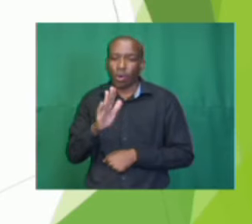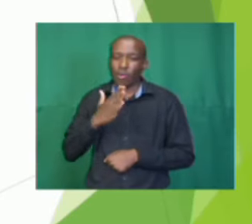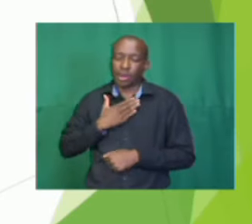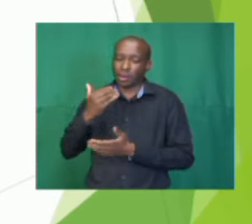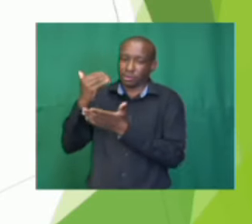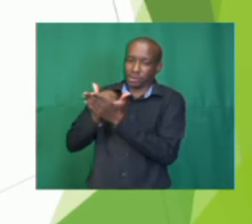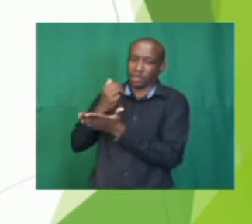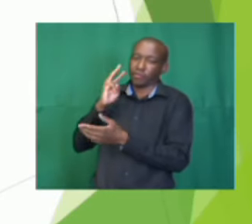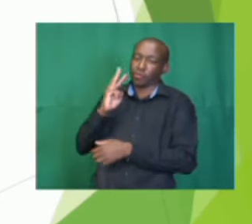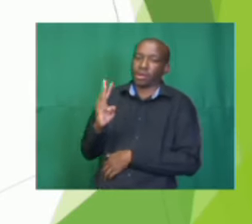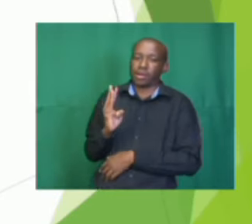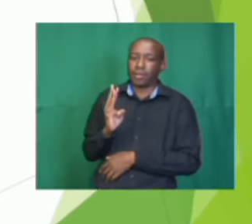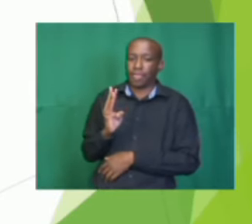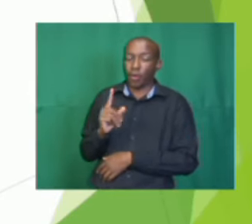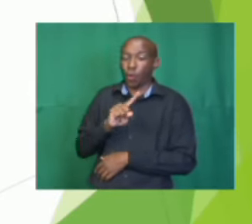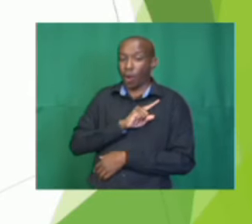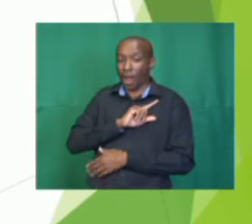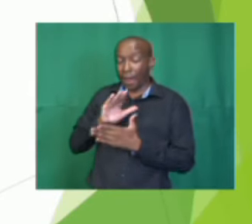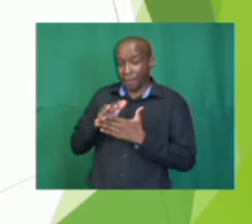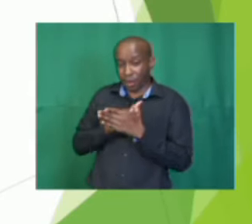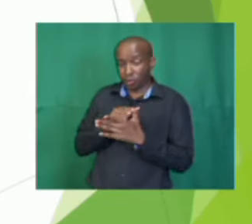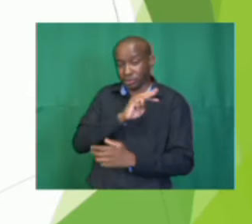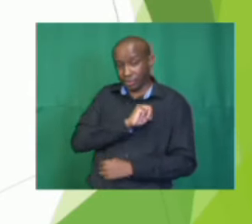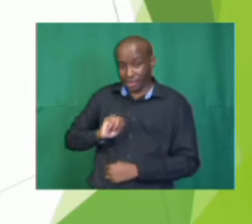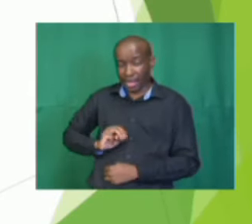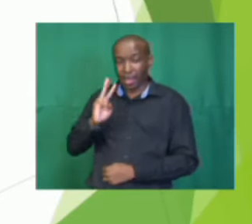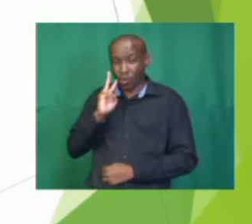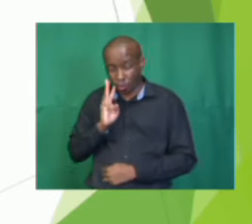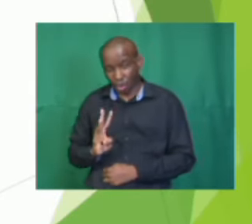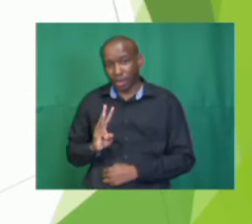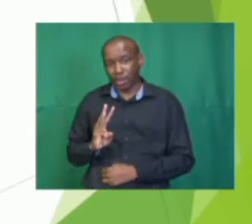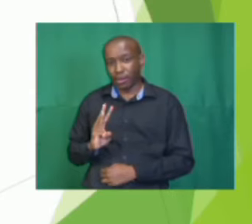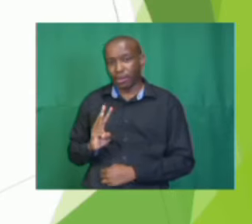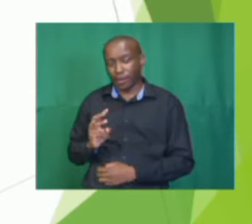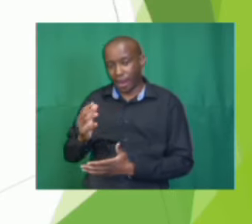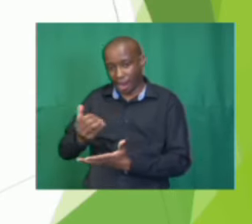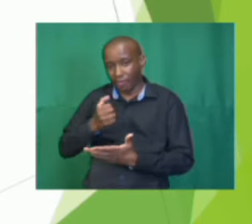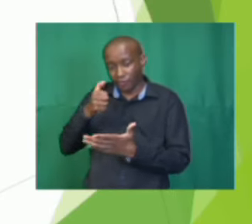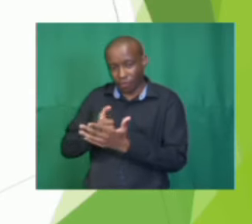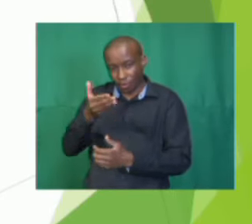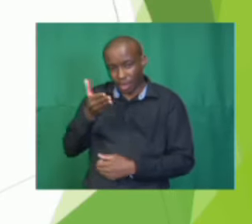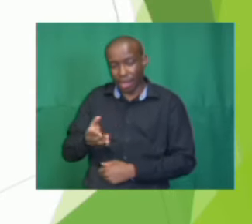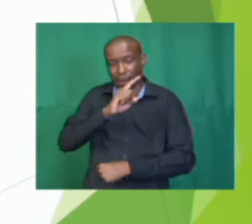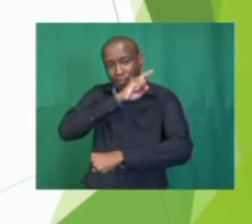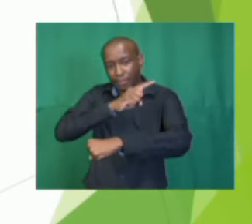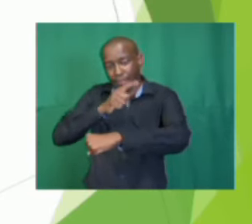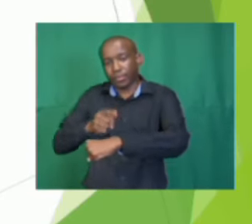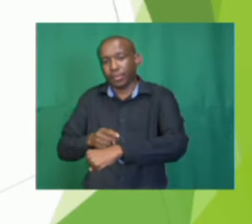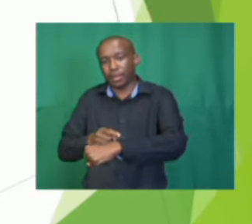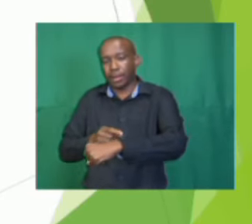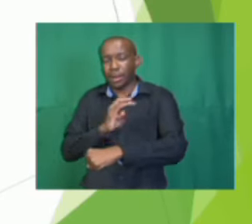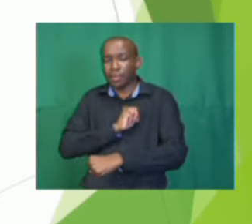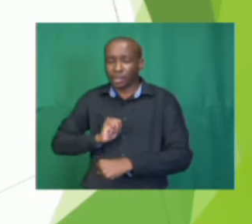come, because the Messiah who will emerge from Mount Olivet is going to free them from oppression, is going to free